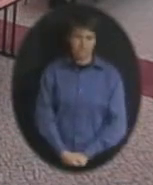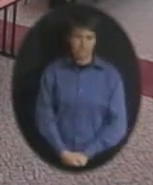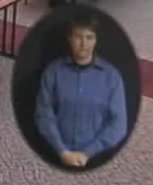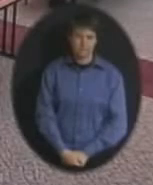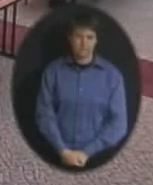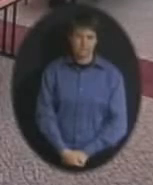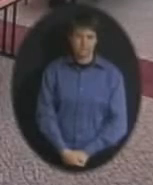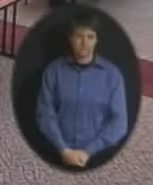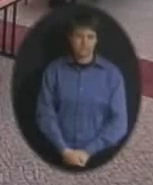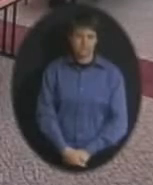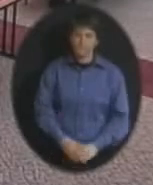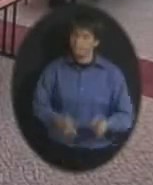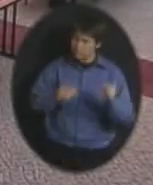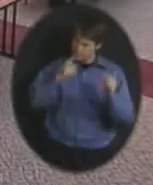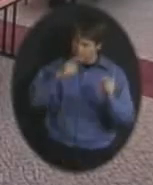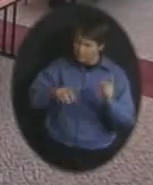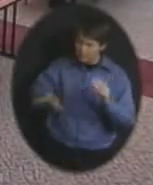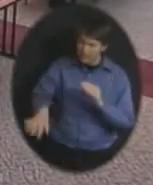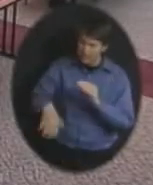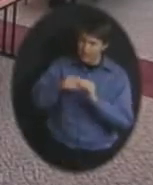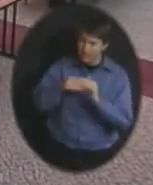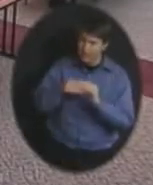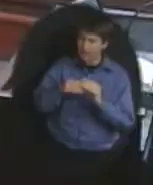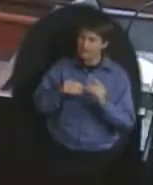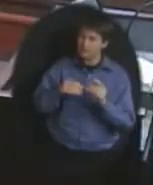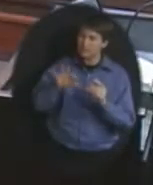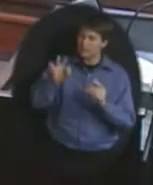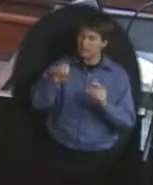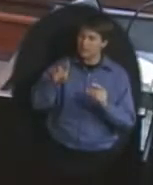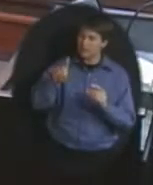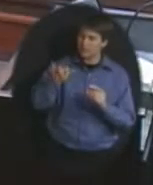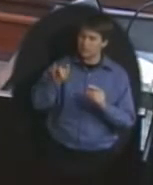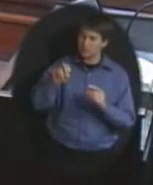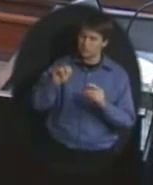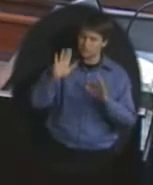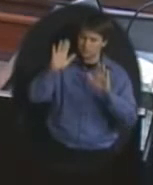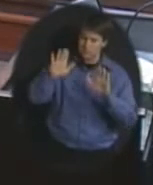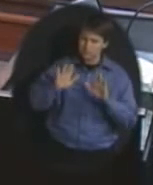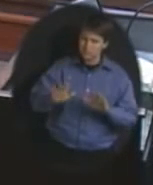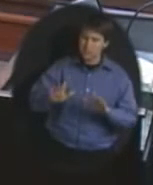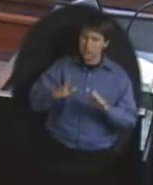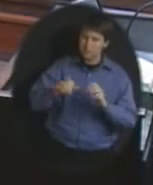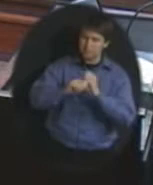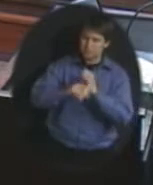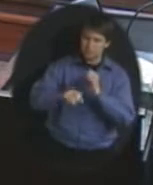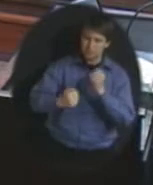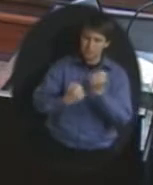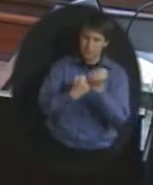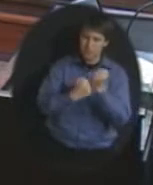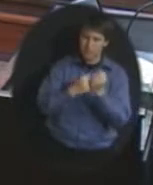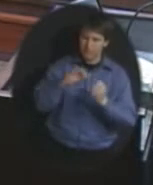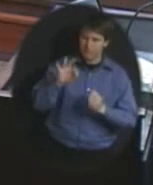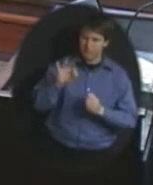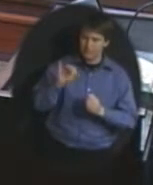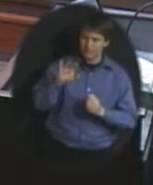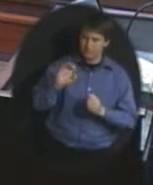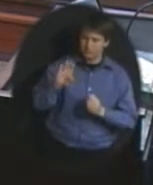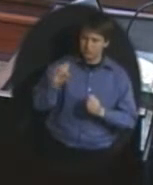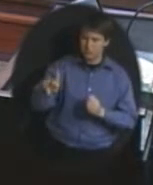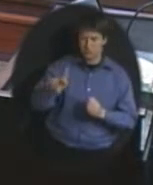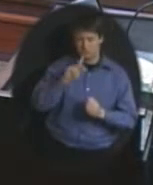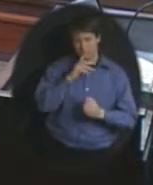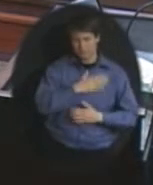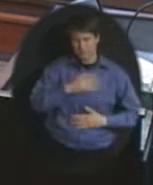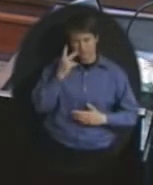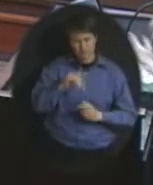wonderful program. And can I add to that? The foundation did an excellent job of promoting this out on Facebook. Oh, yes. The pictures every evening, I love seeing those.